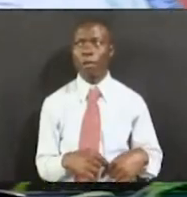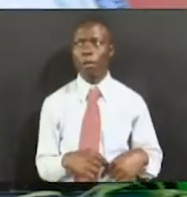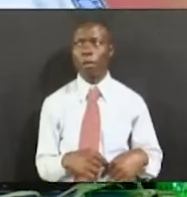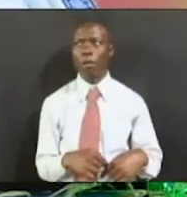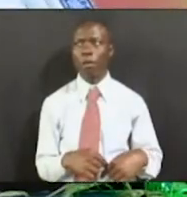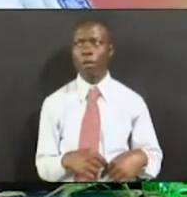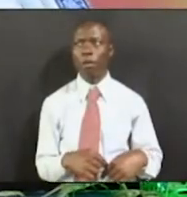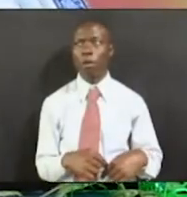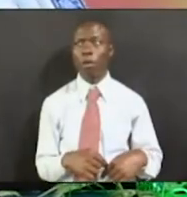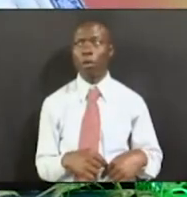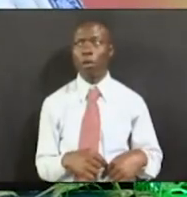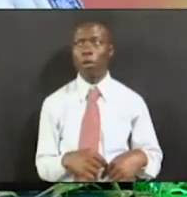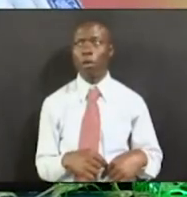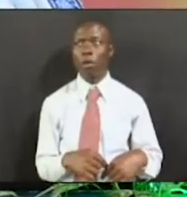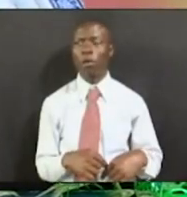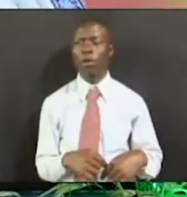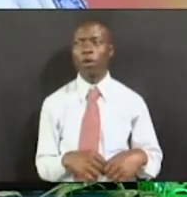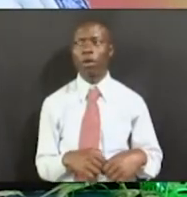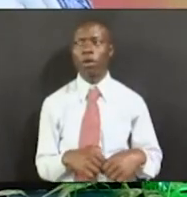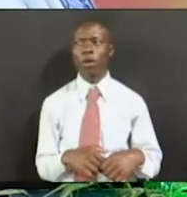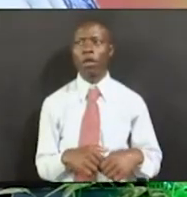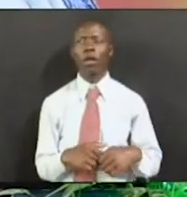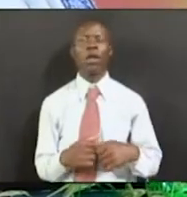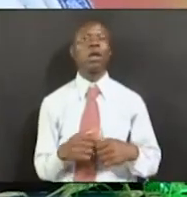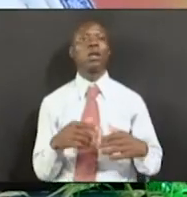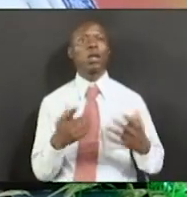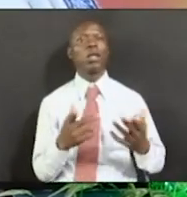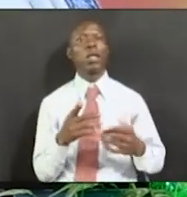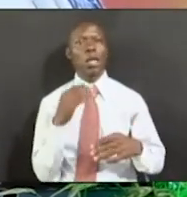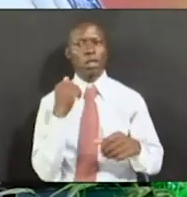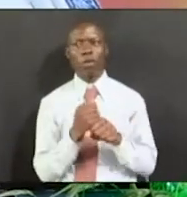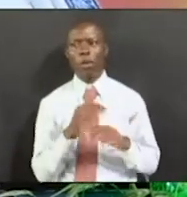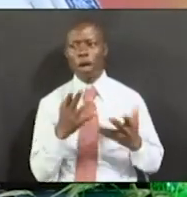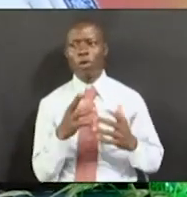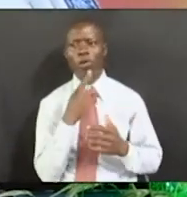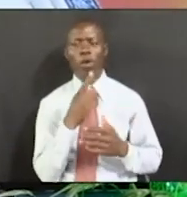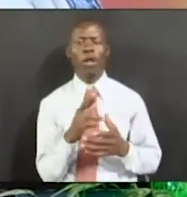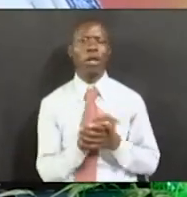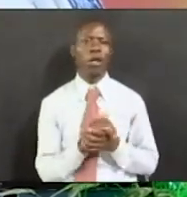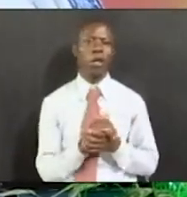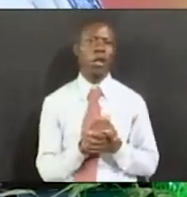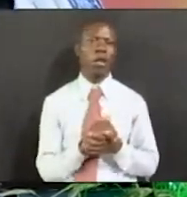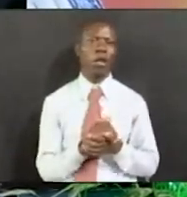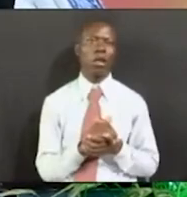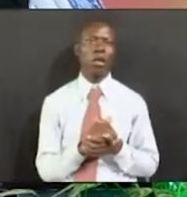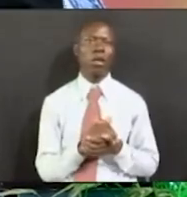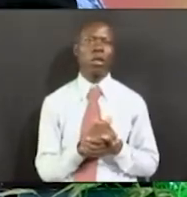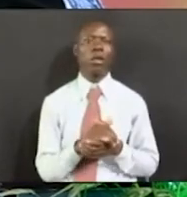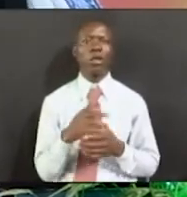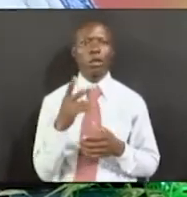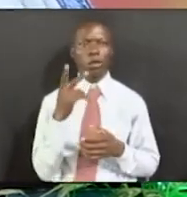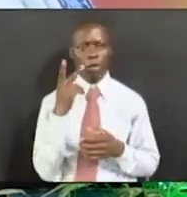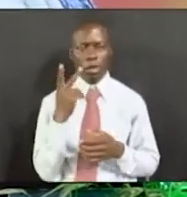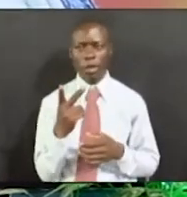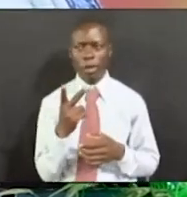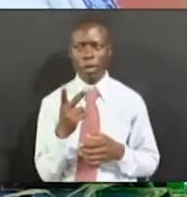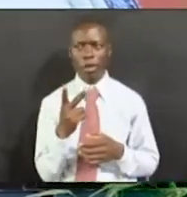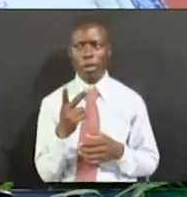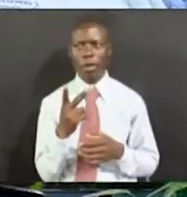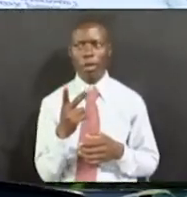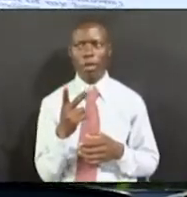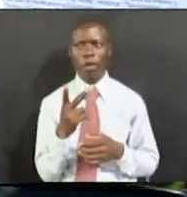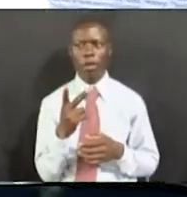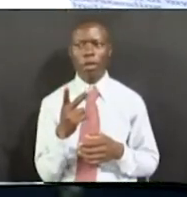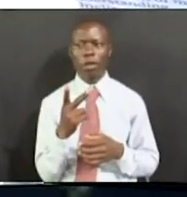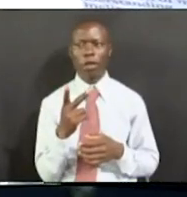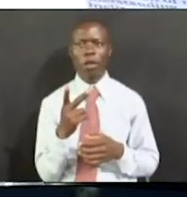Just start where you are. And don't quit. In Kisi, they say chaka. In Kijaluo, they